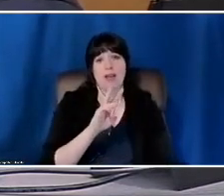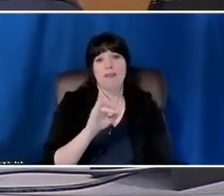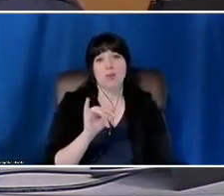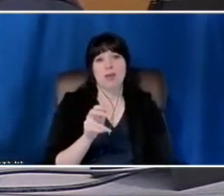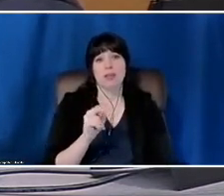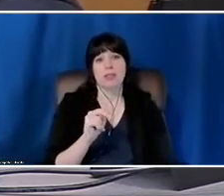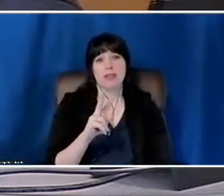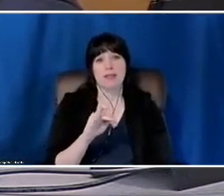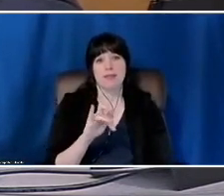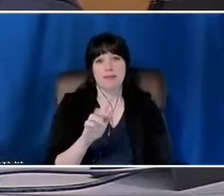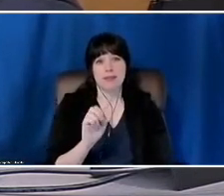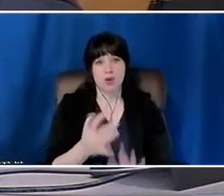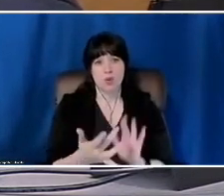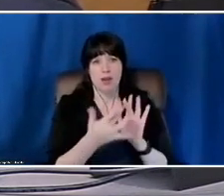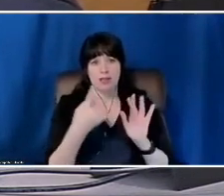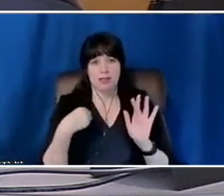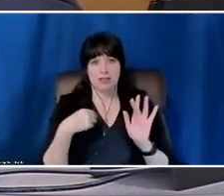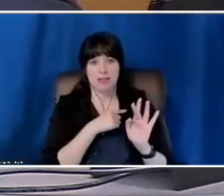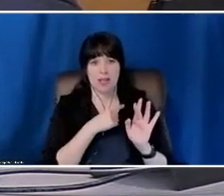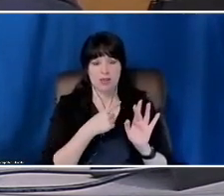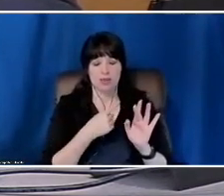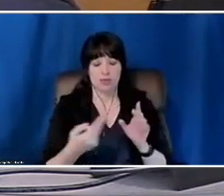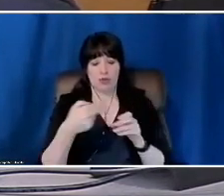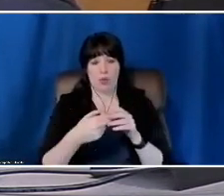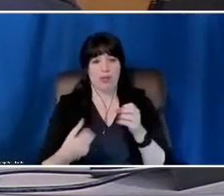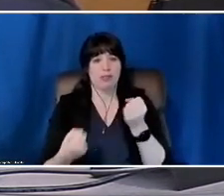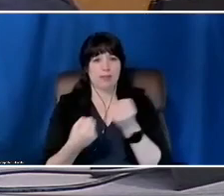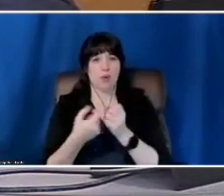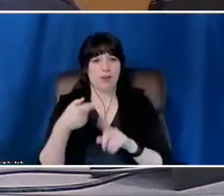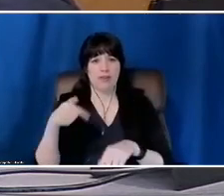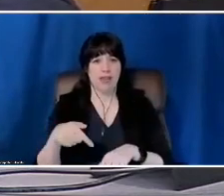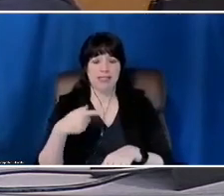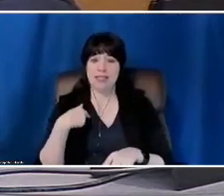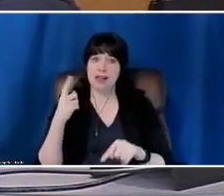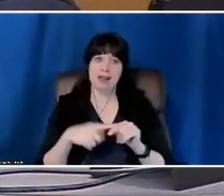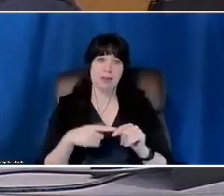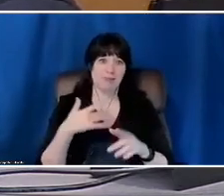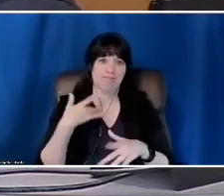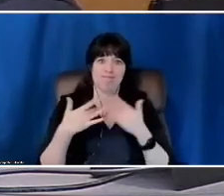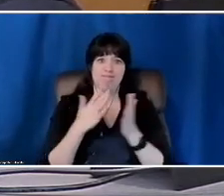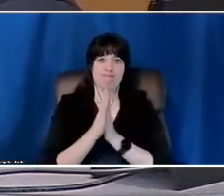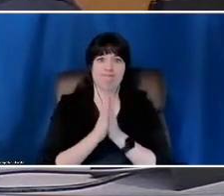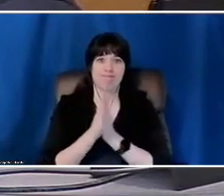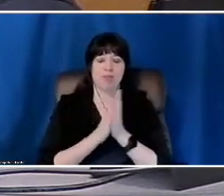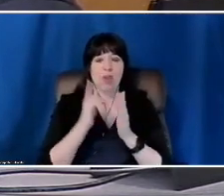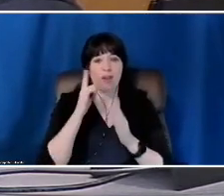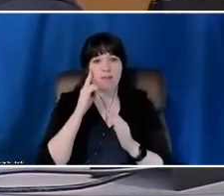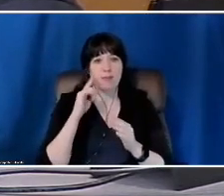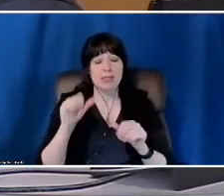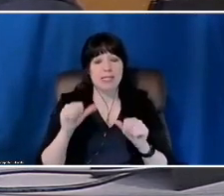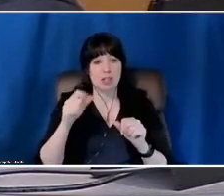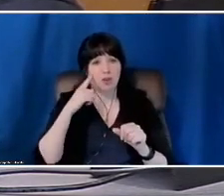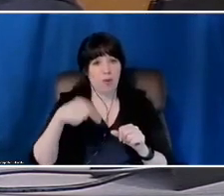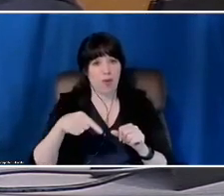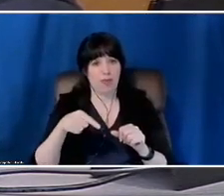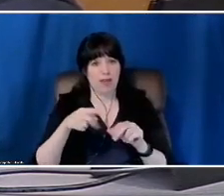to kind of join in support of this, and I couldn't be more enthusiastic about the potential for this service.